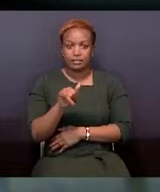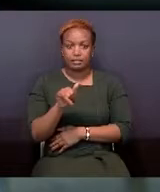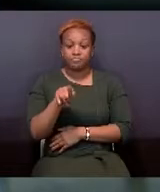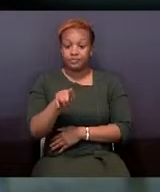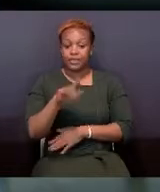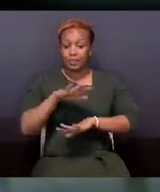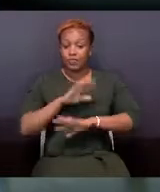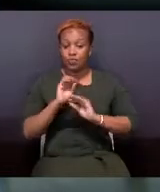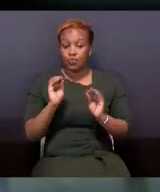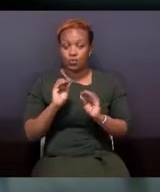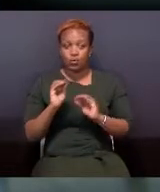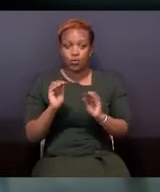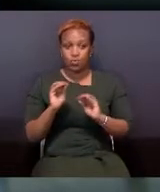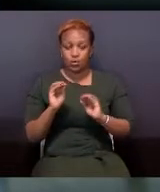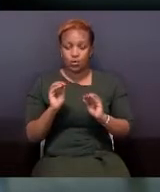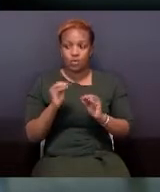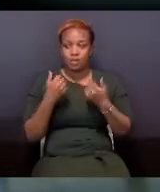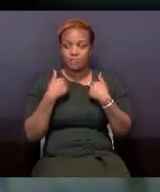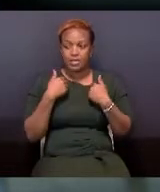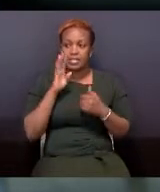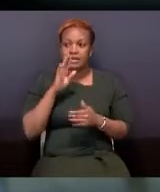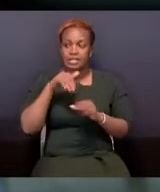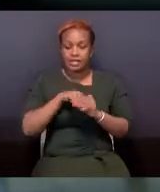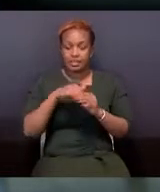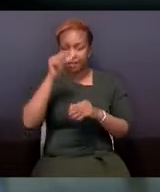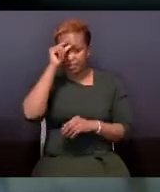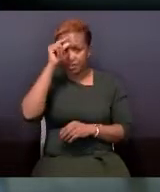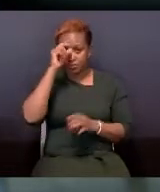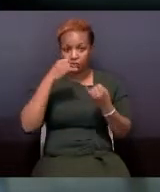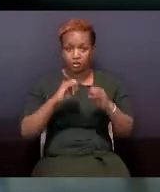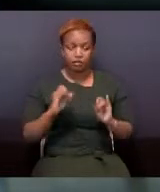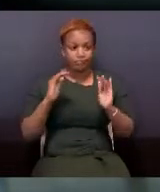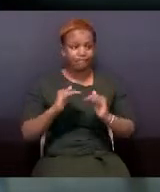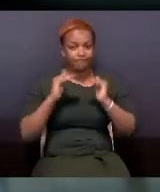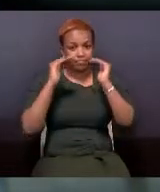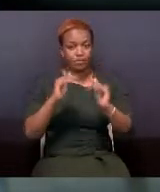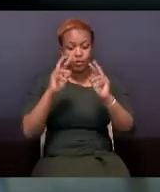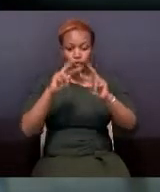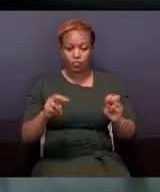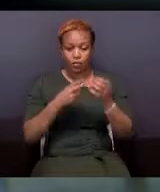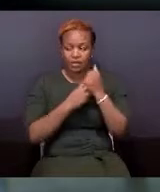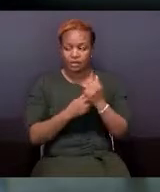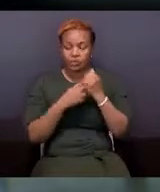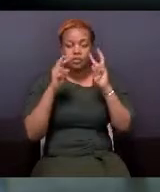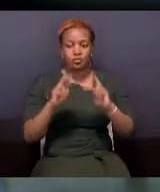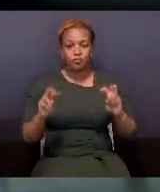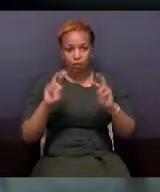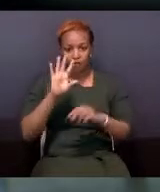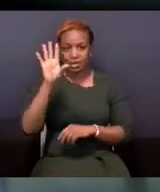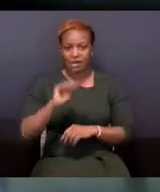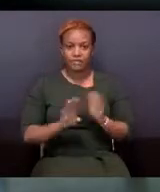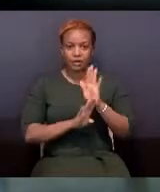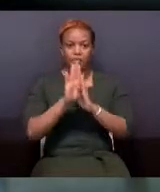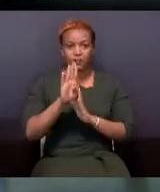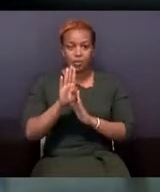enough. We work with governments to take things to scale. We look for partners. We look for the African Development Bank over there.